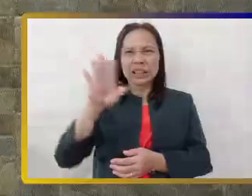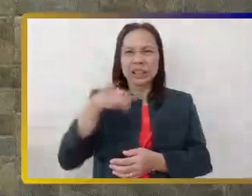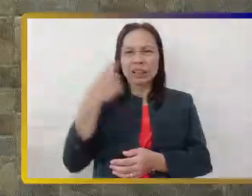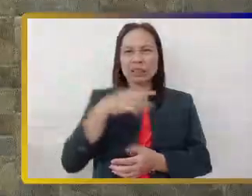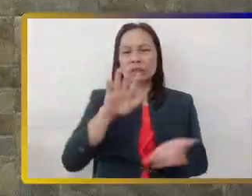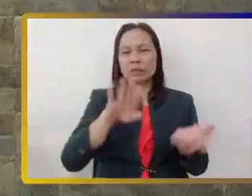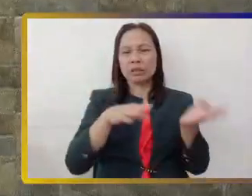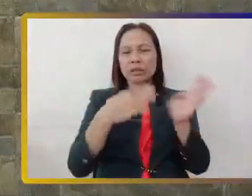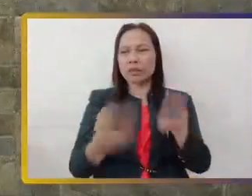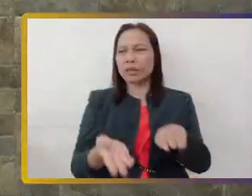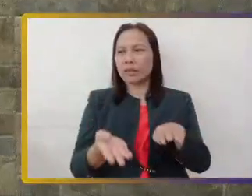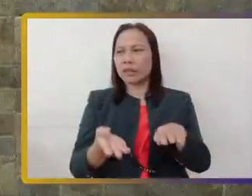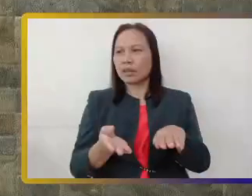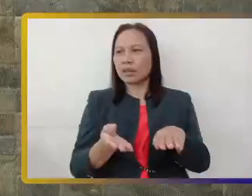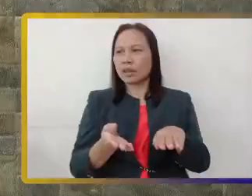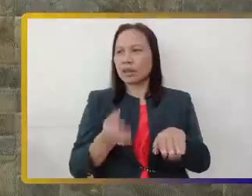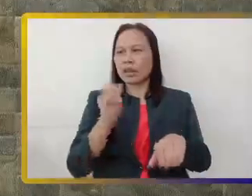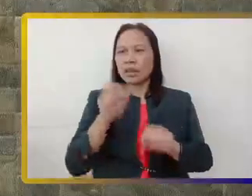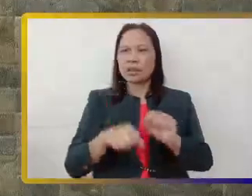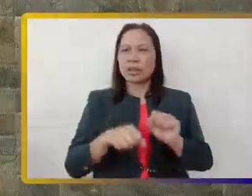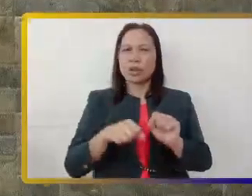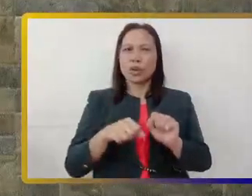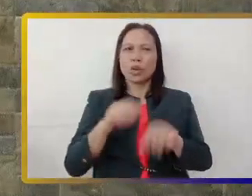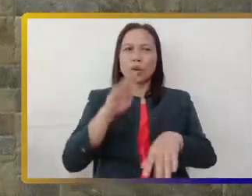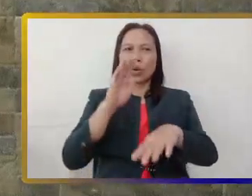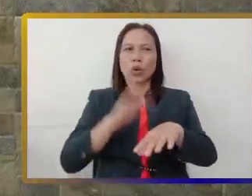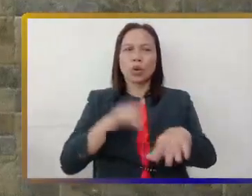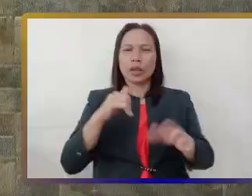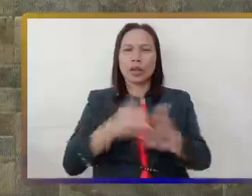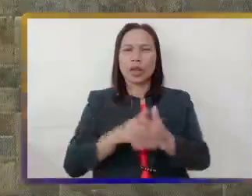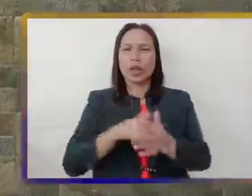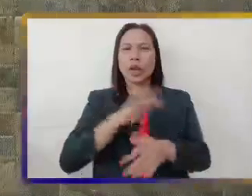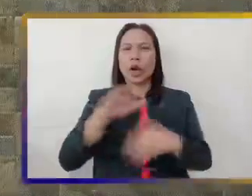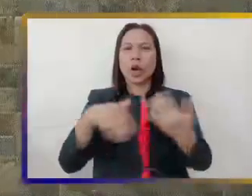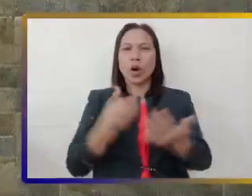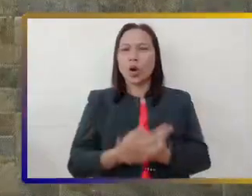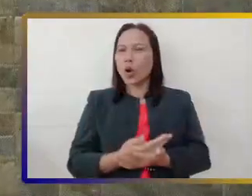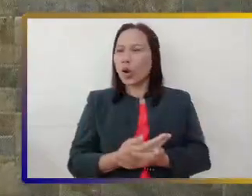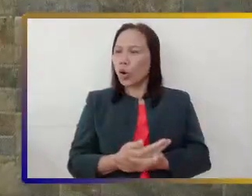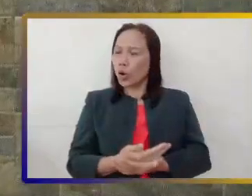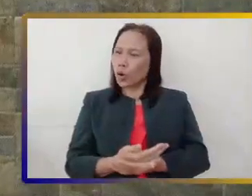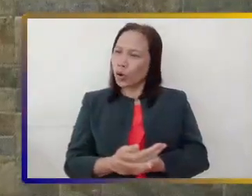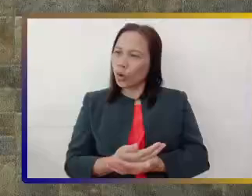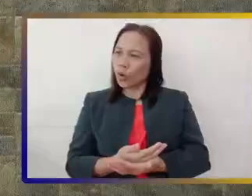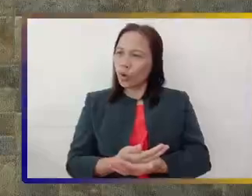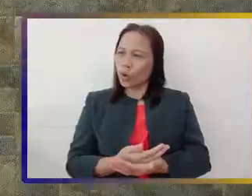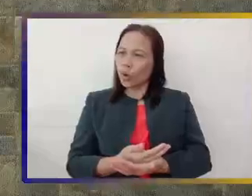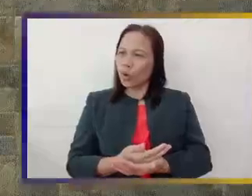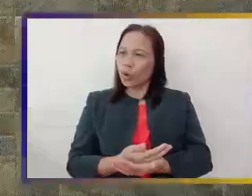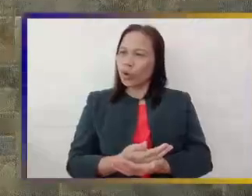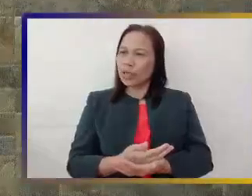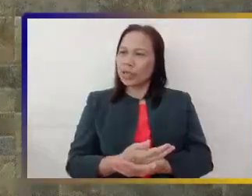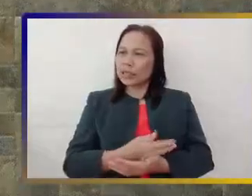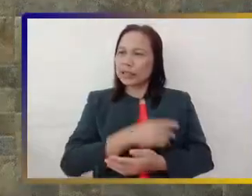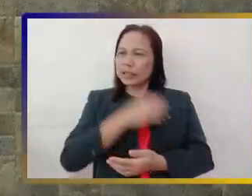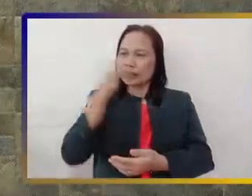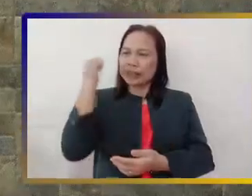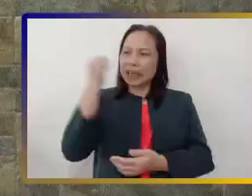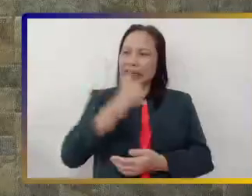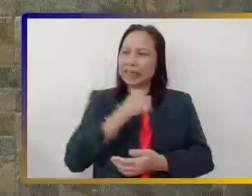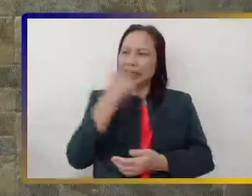unknown all Saints Day November 2 all Souls